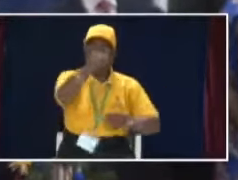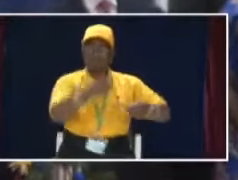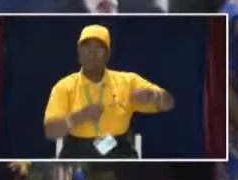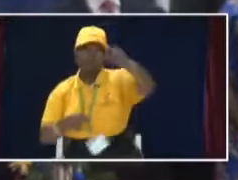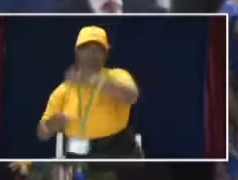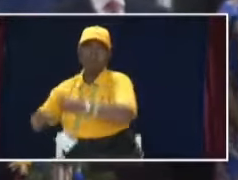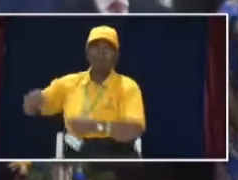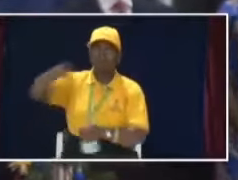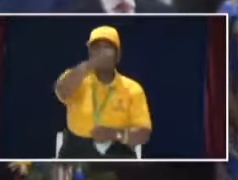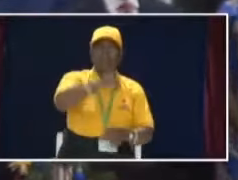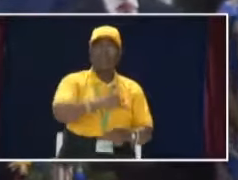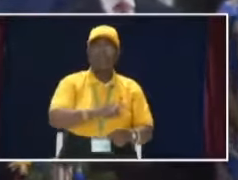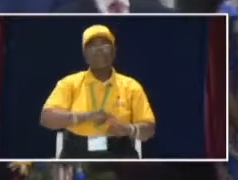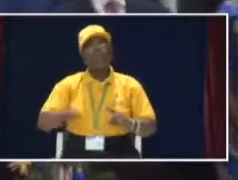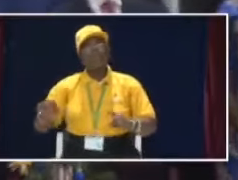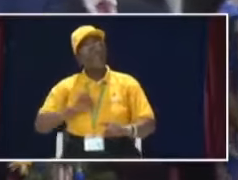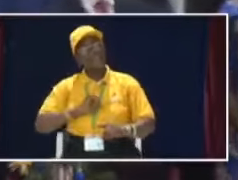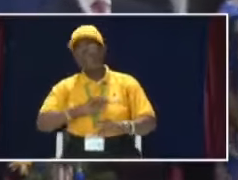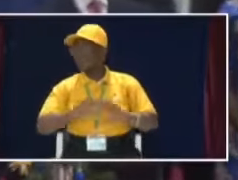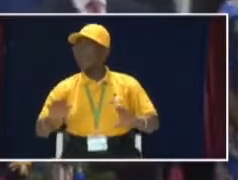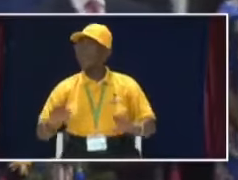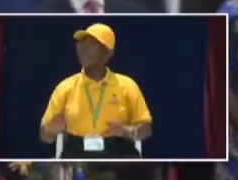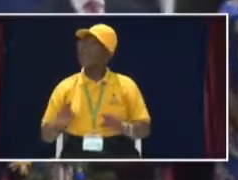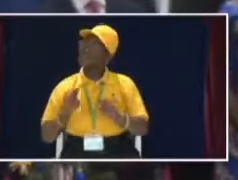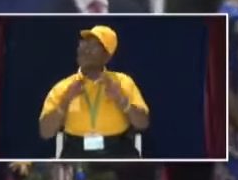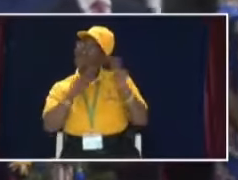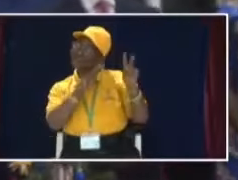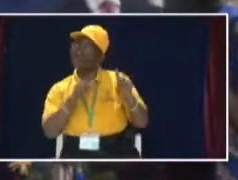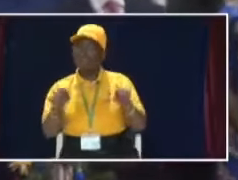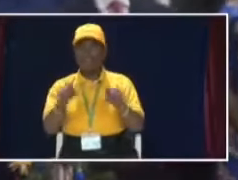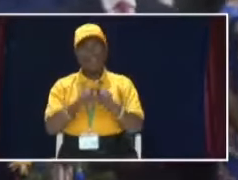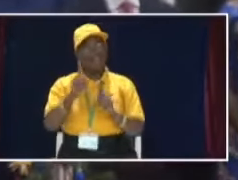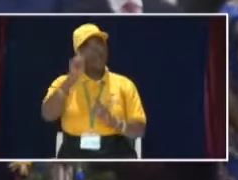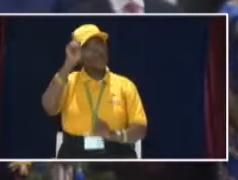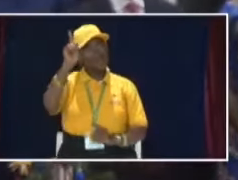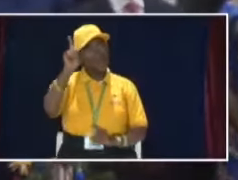I know I don't look like one now, but I used to be a boxer.